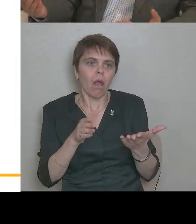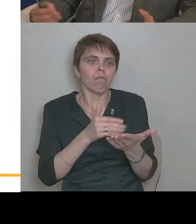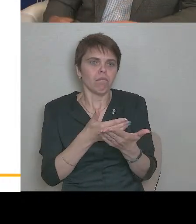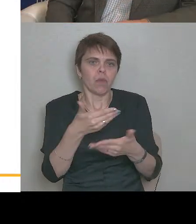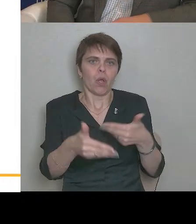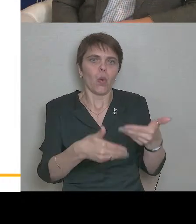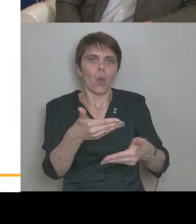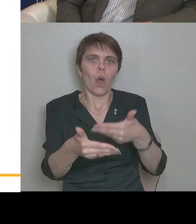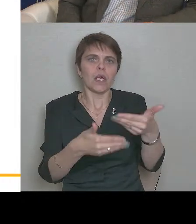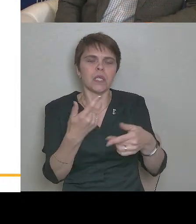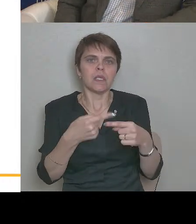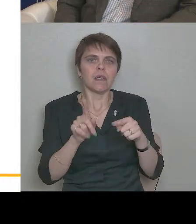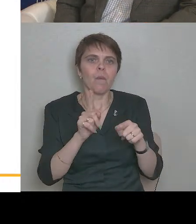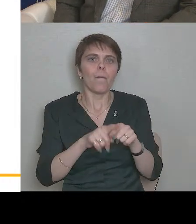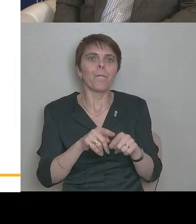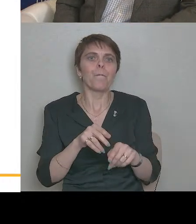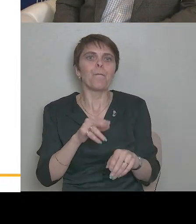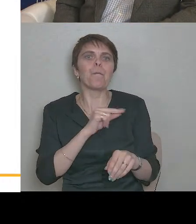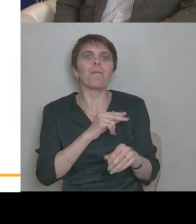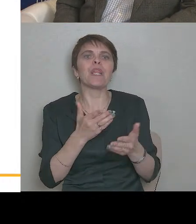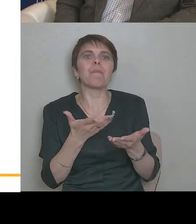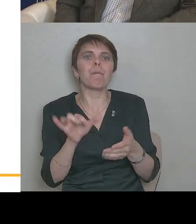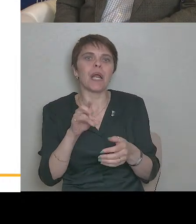have to be registered as